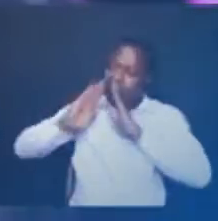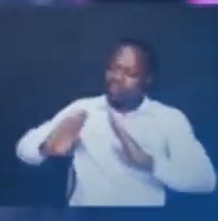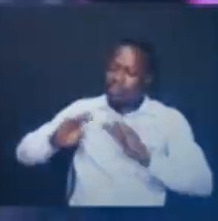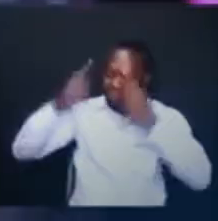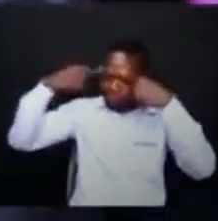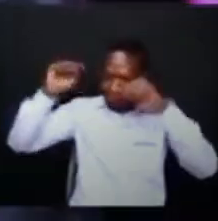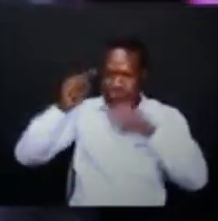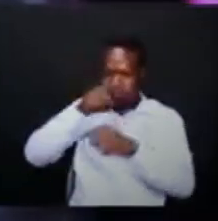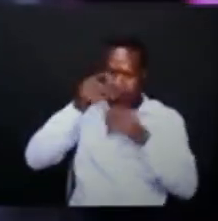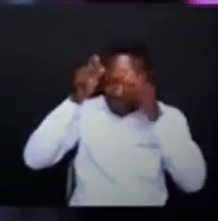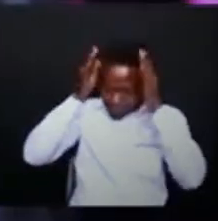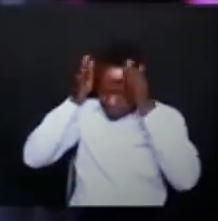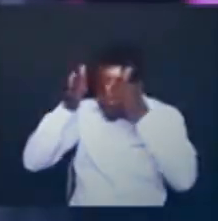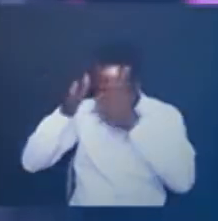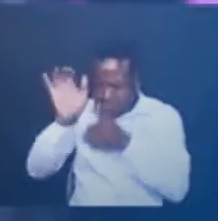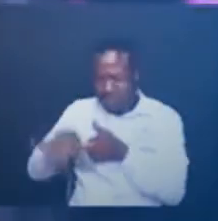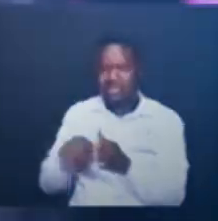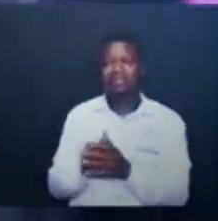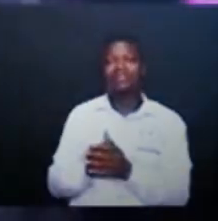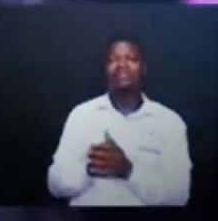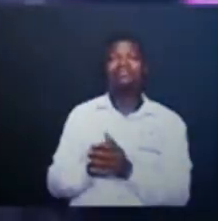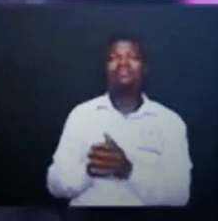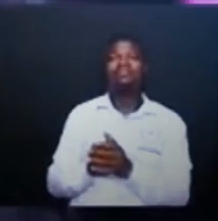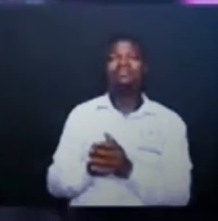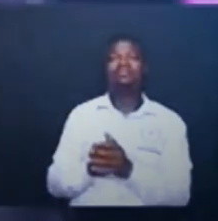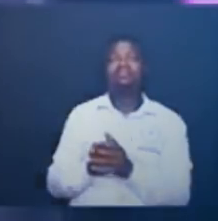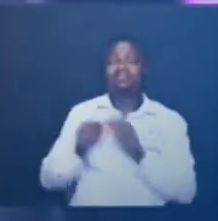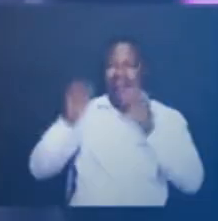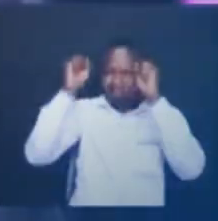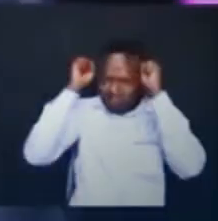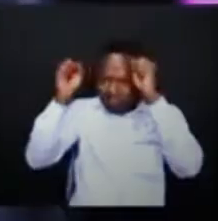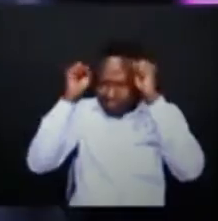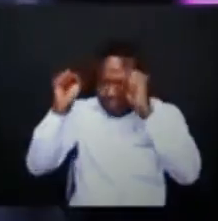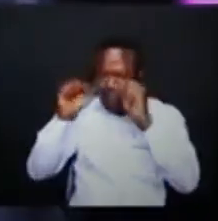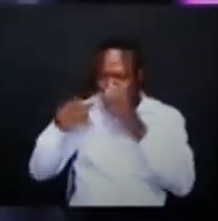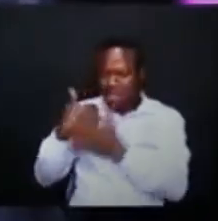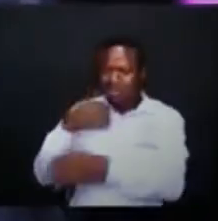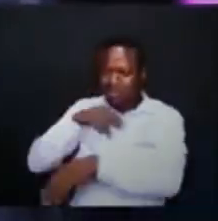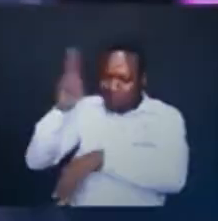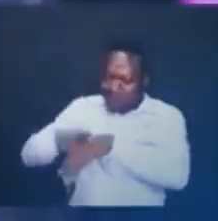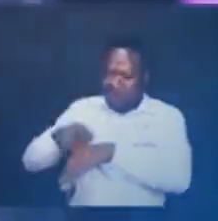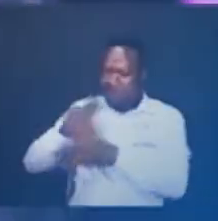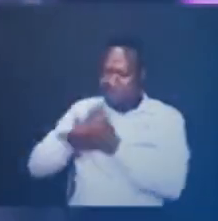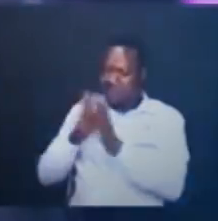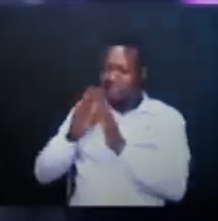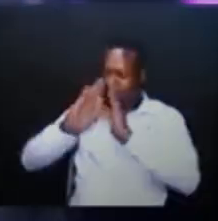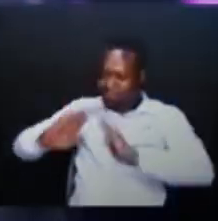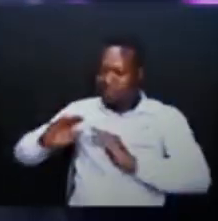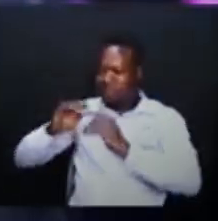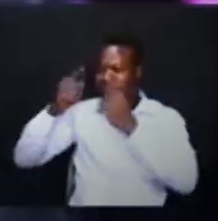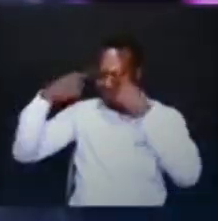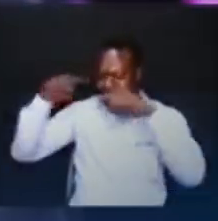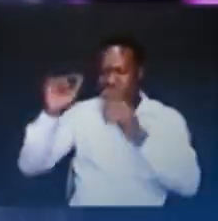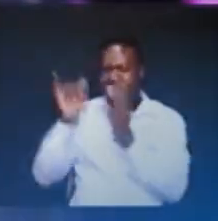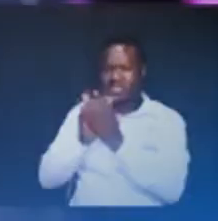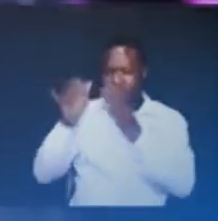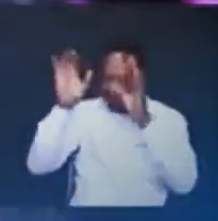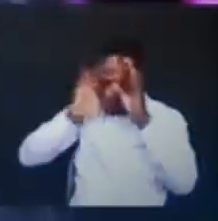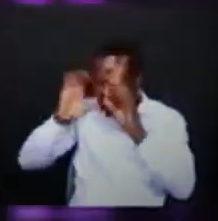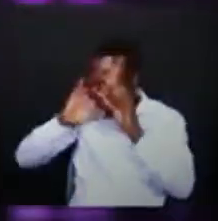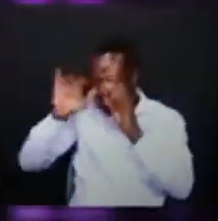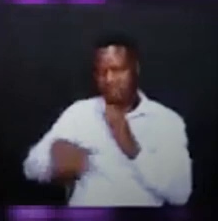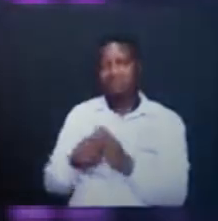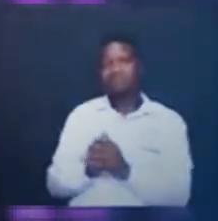need to try to find or discover by searching or questioning to seek